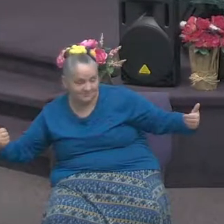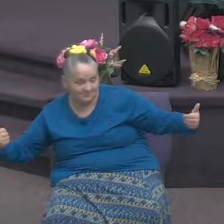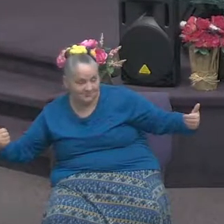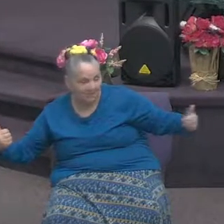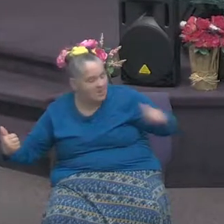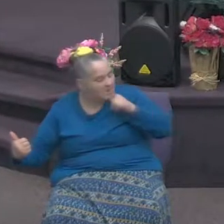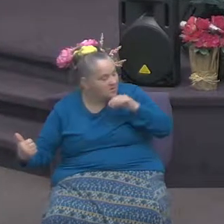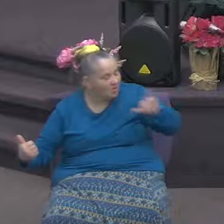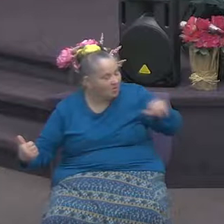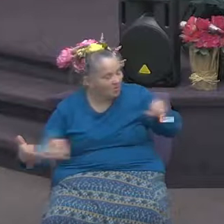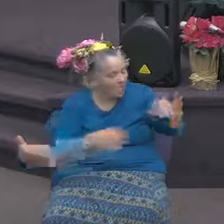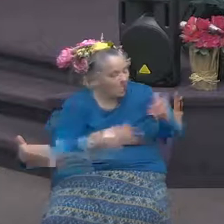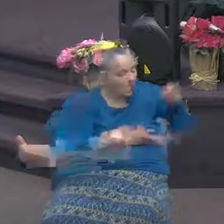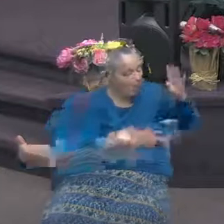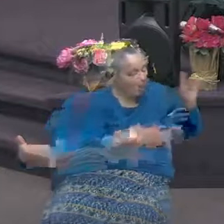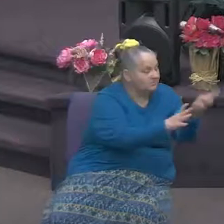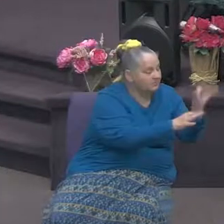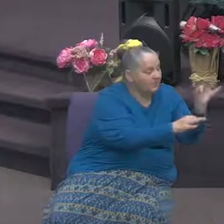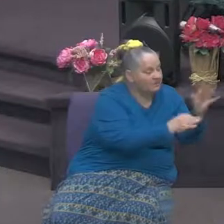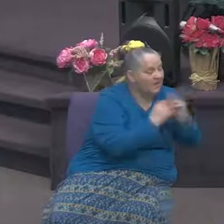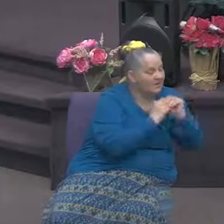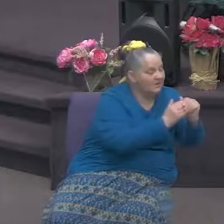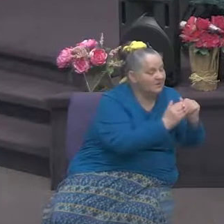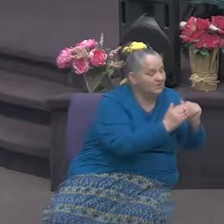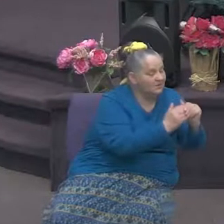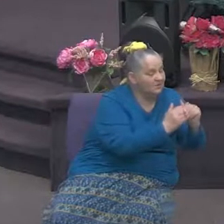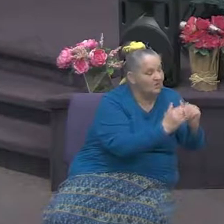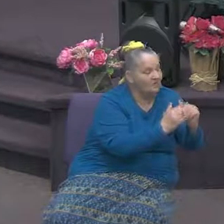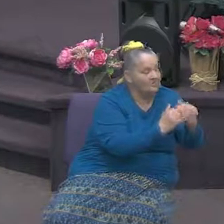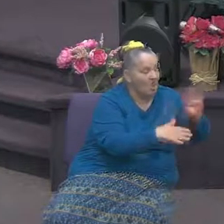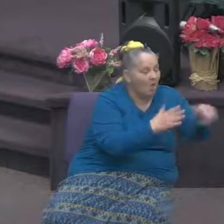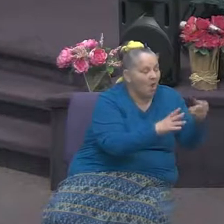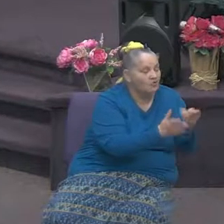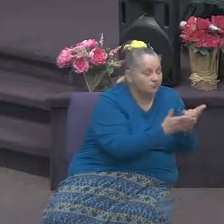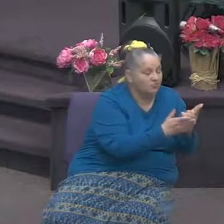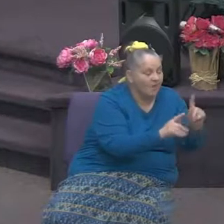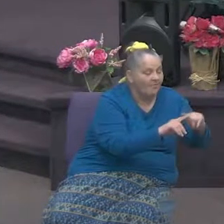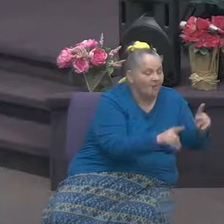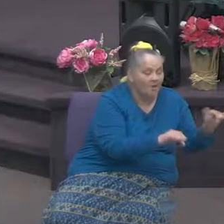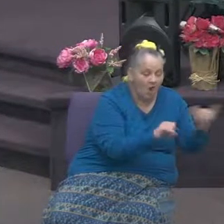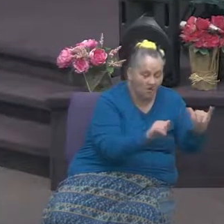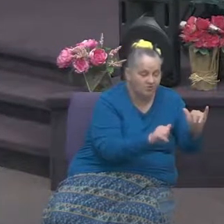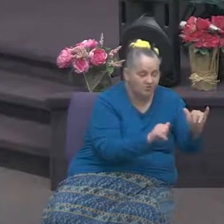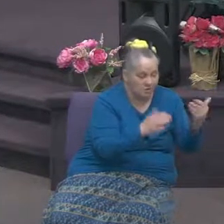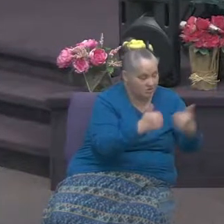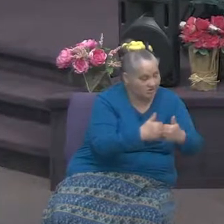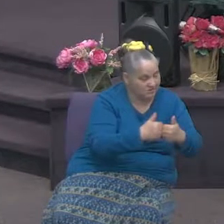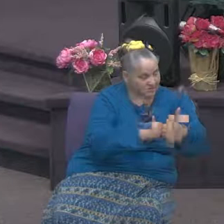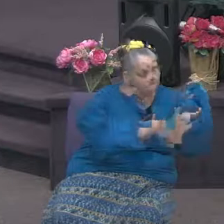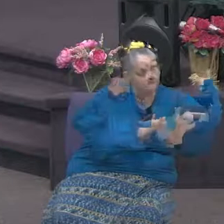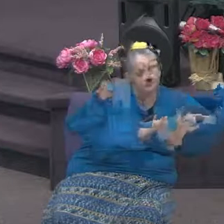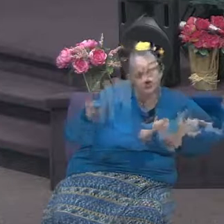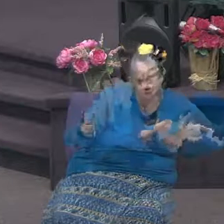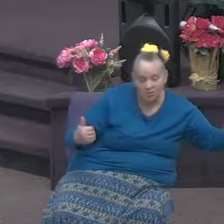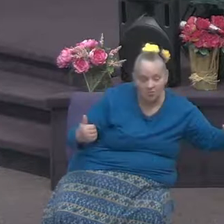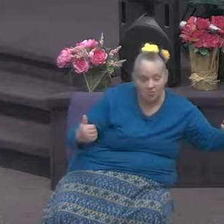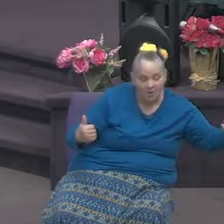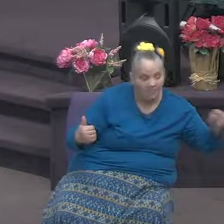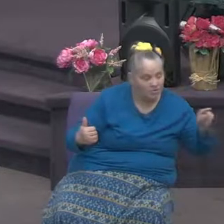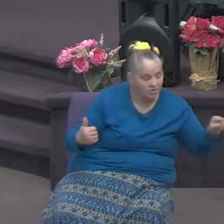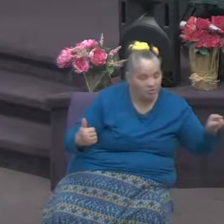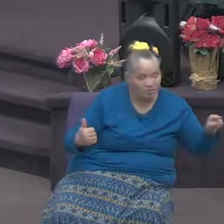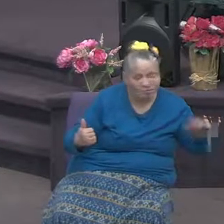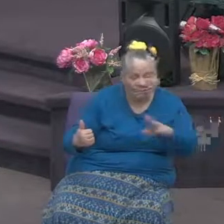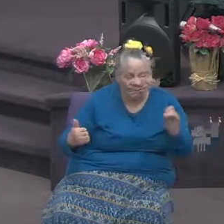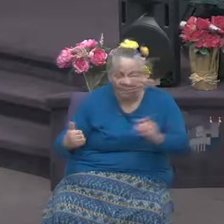You don't just get God's spirit to lead and guide you, yes, into all truth, but it's also there as a separation from you and the